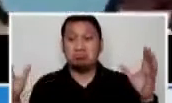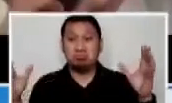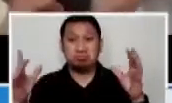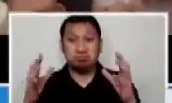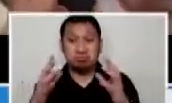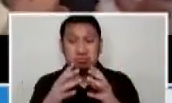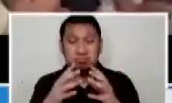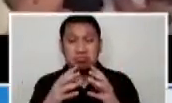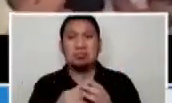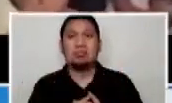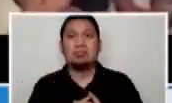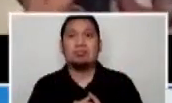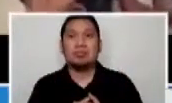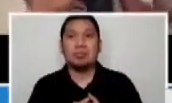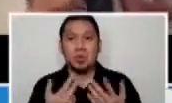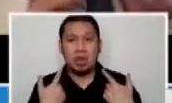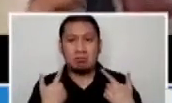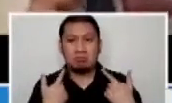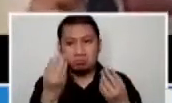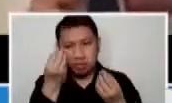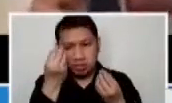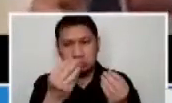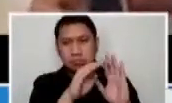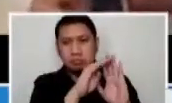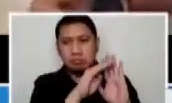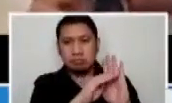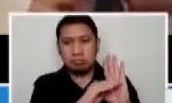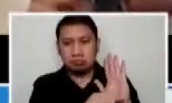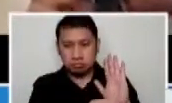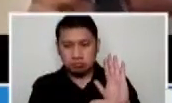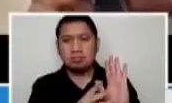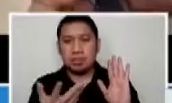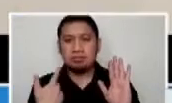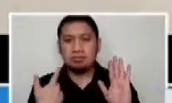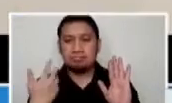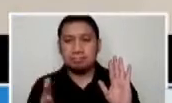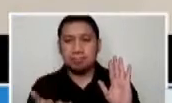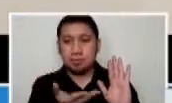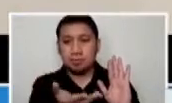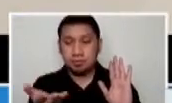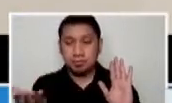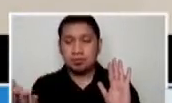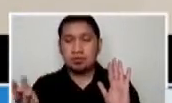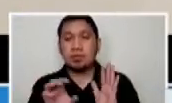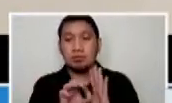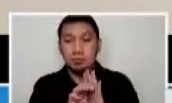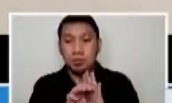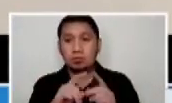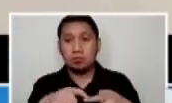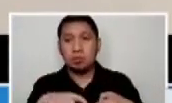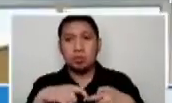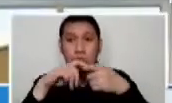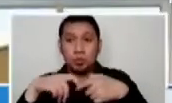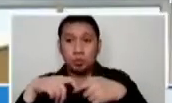Qadr in the last 10 days of Ramadan. Kaya medyo mahirap tanggapin ng ating mga kapatid